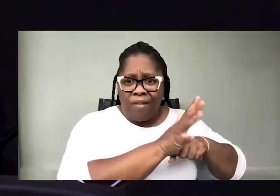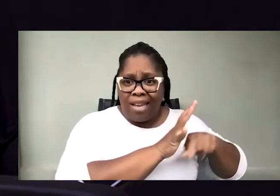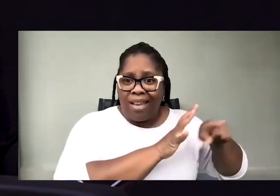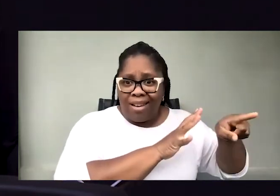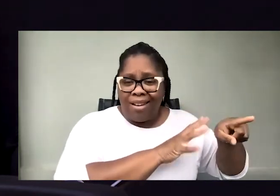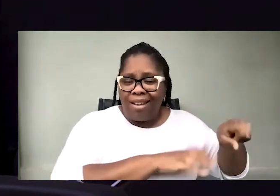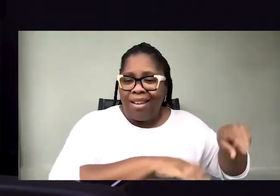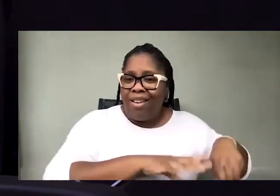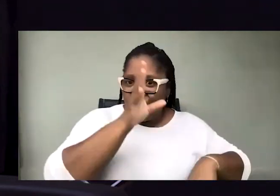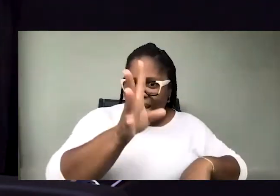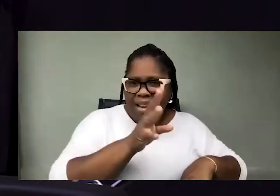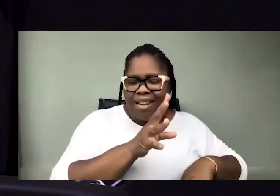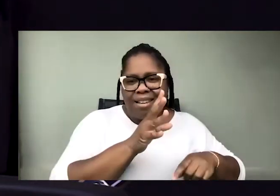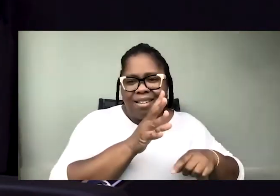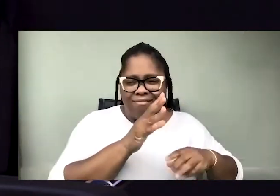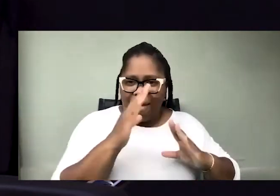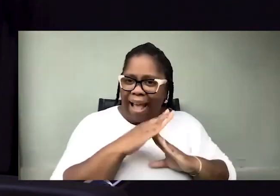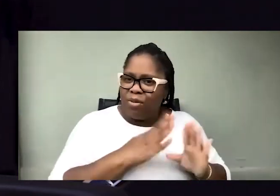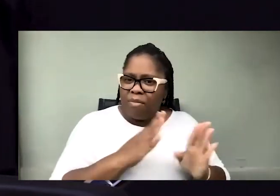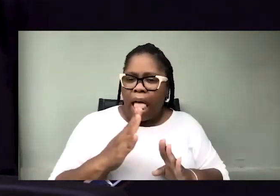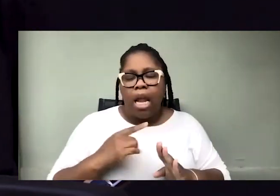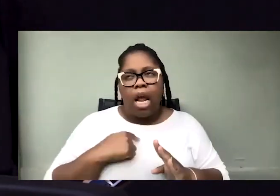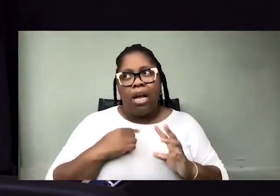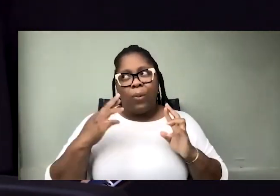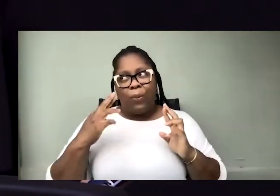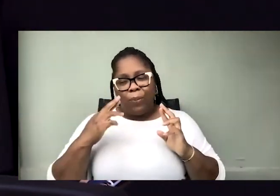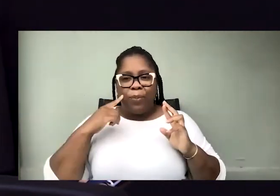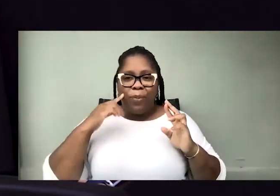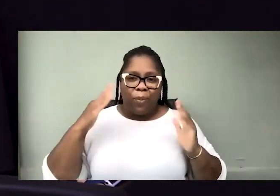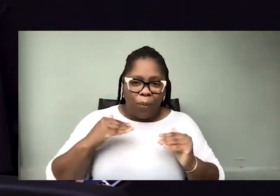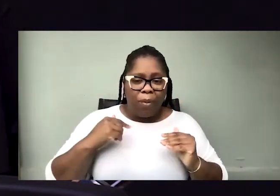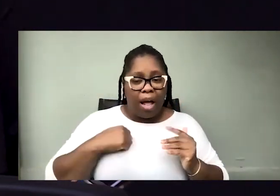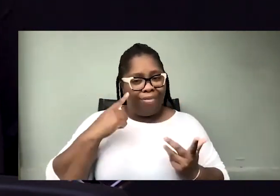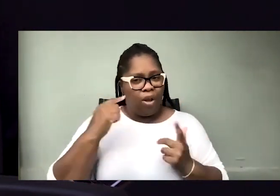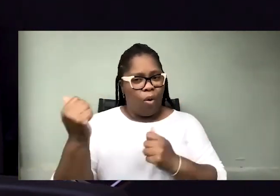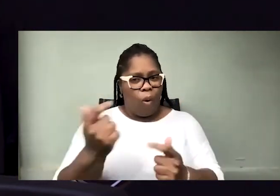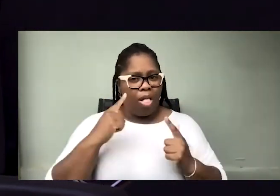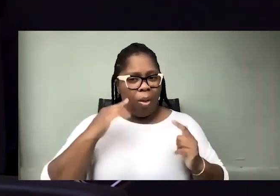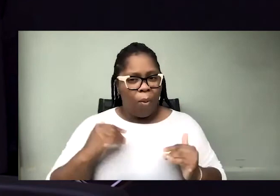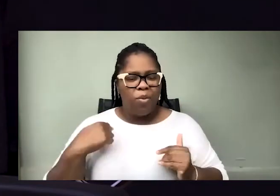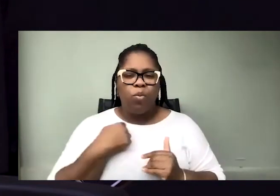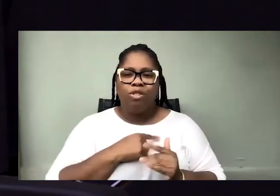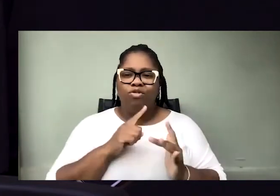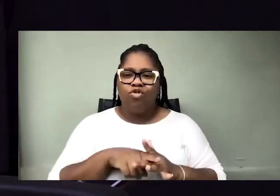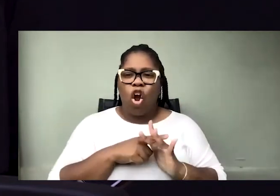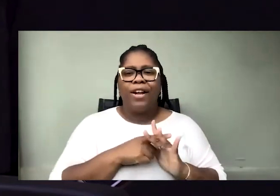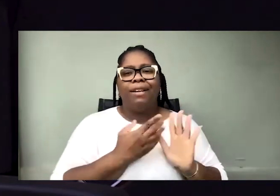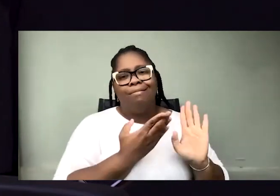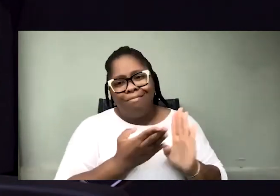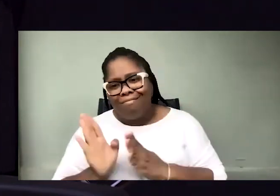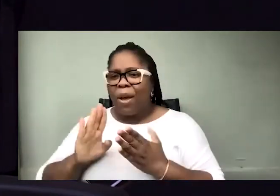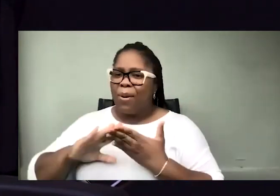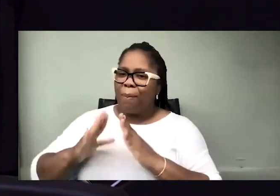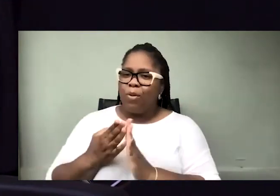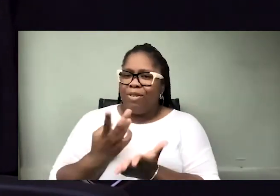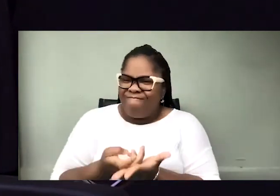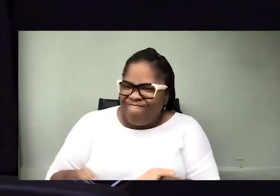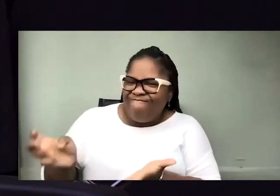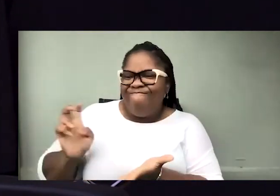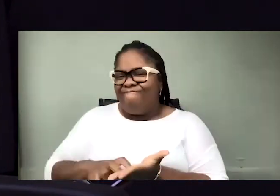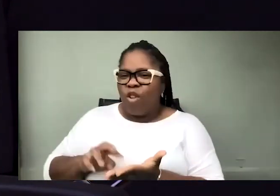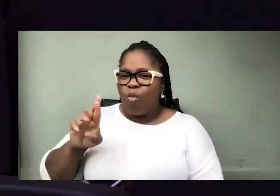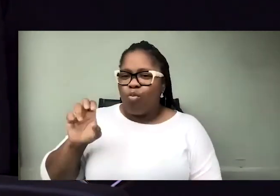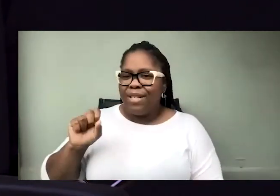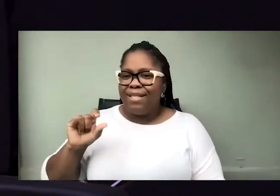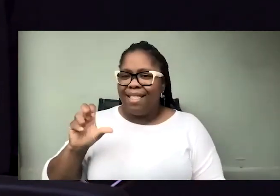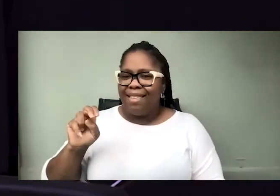master plan, my hope, and I think probably all of our hope, is that we're starting to move to community resilience. That we